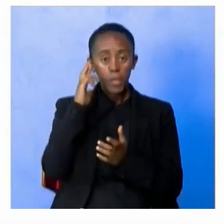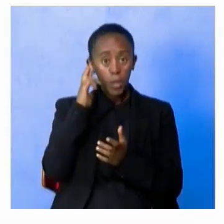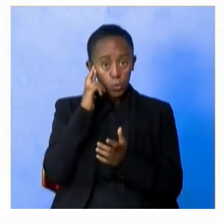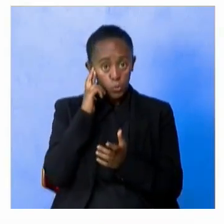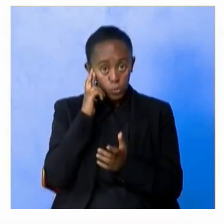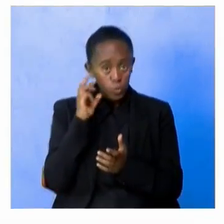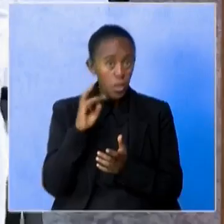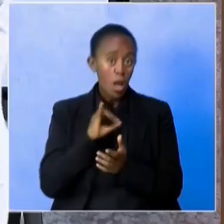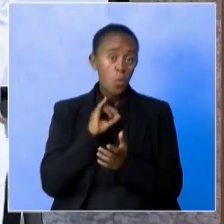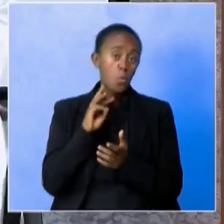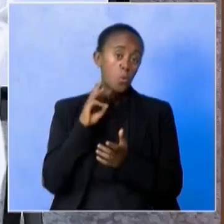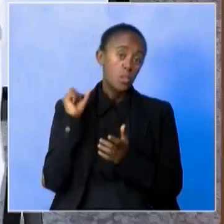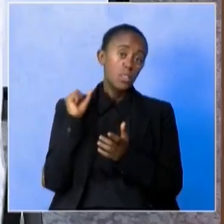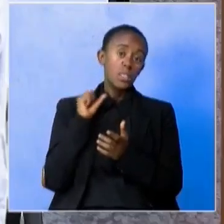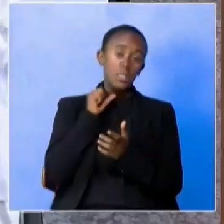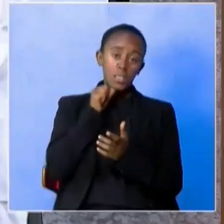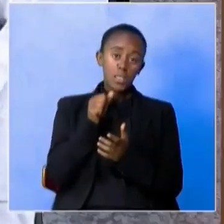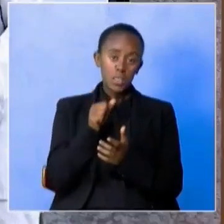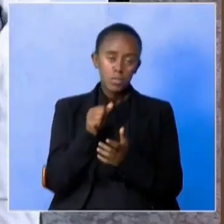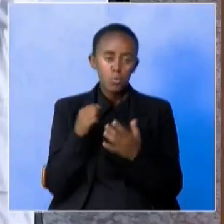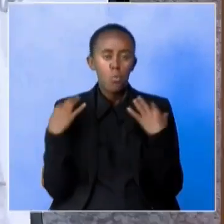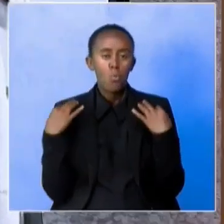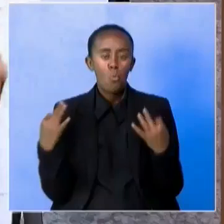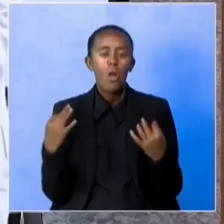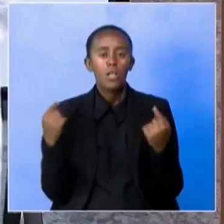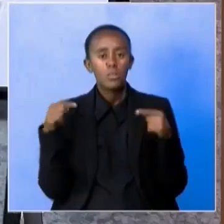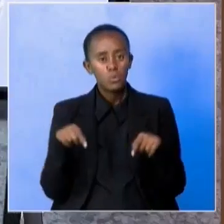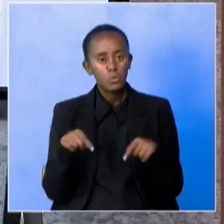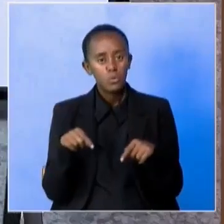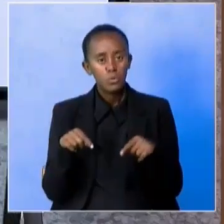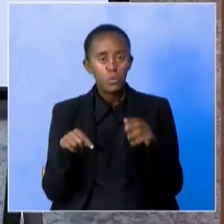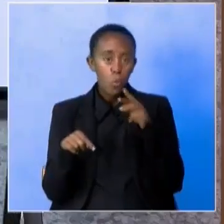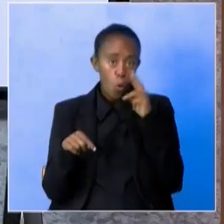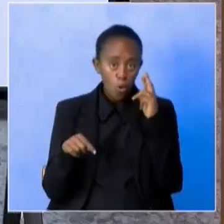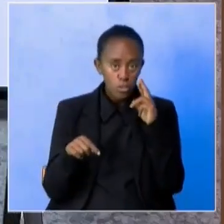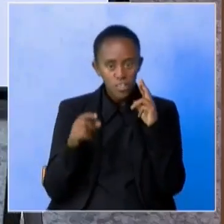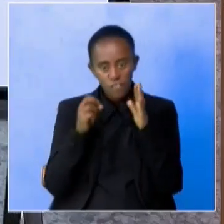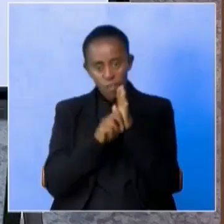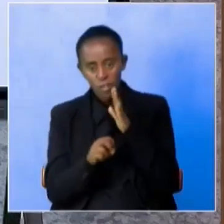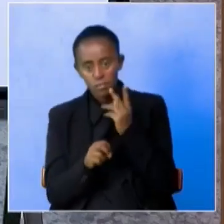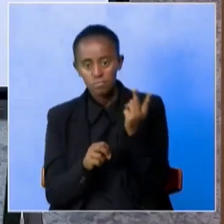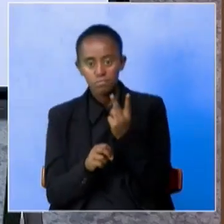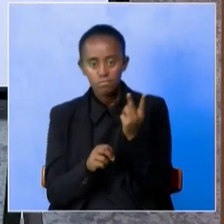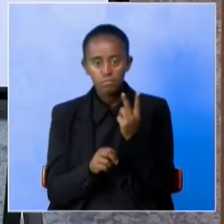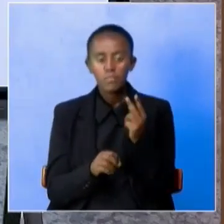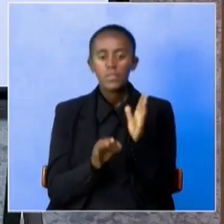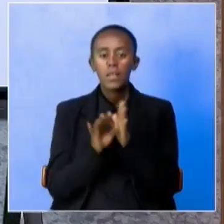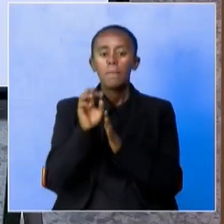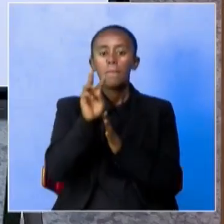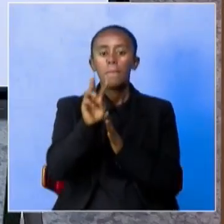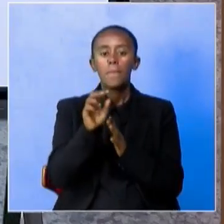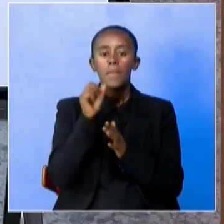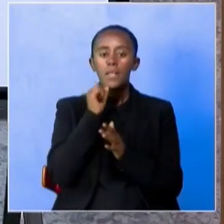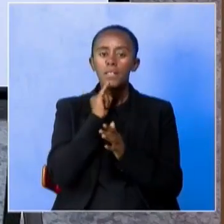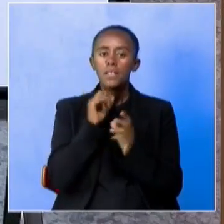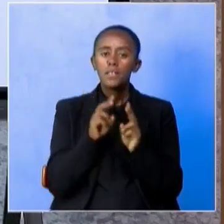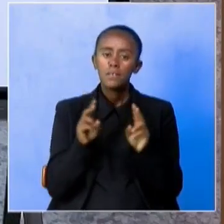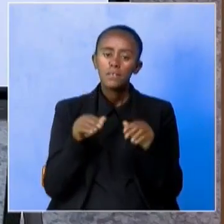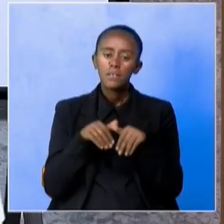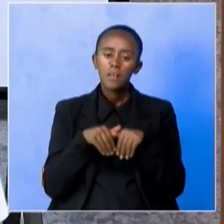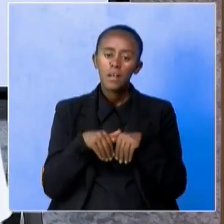I wasn't feeling well today. Cause and effect. Okay, number 2, she is